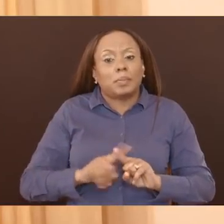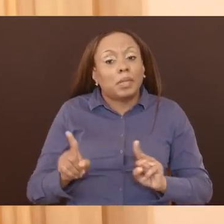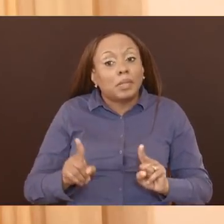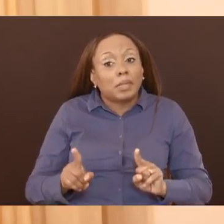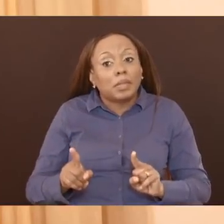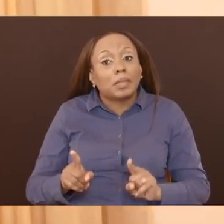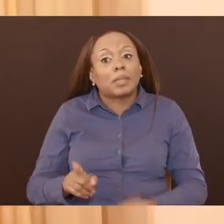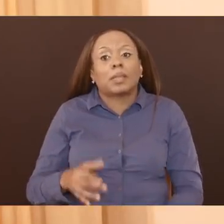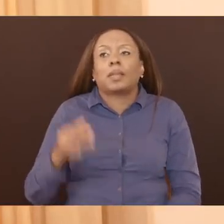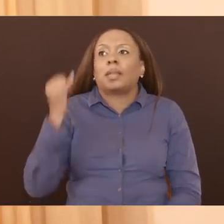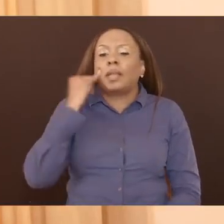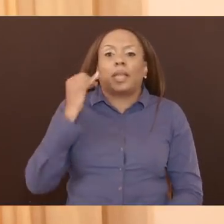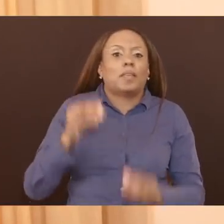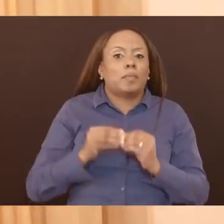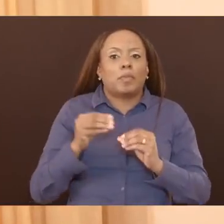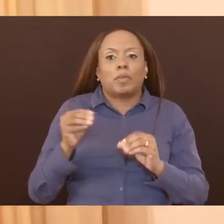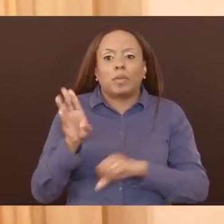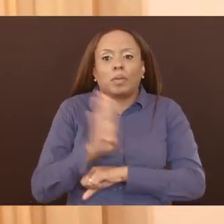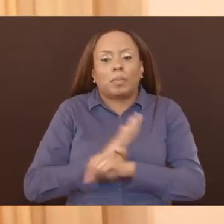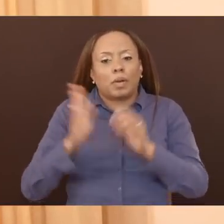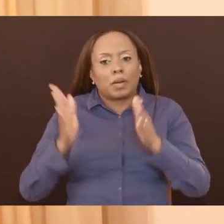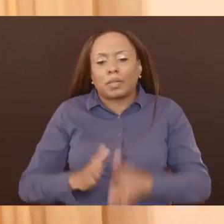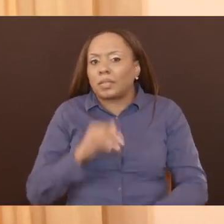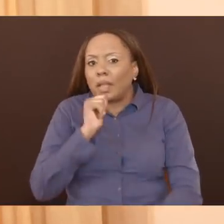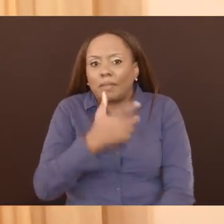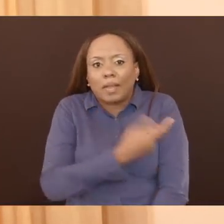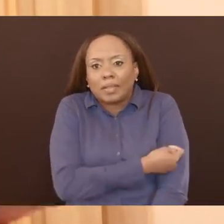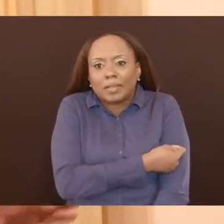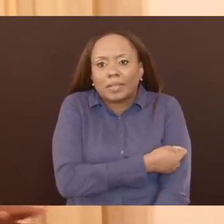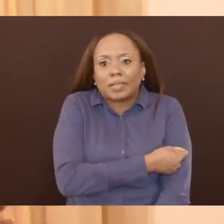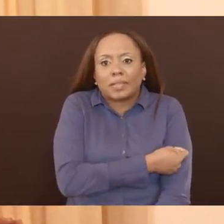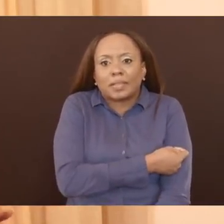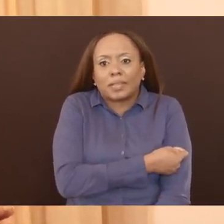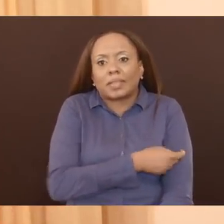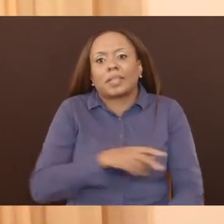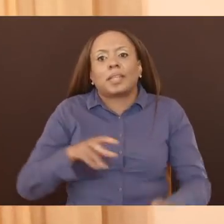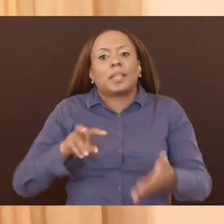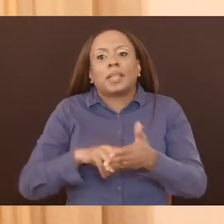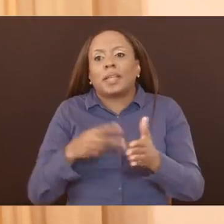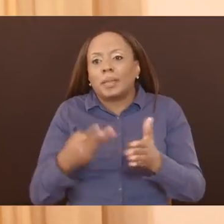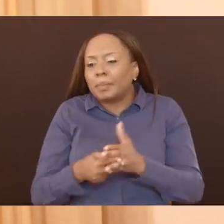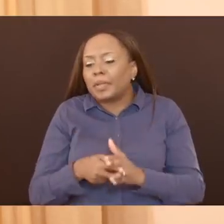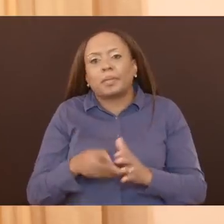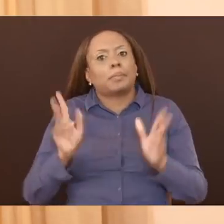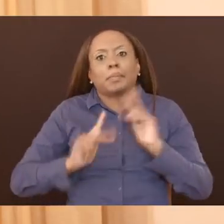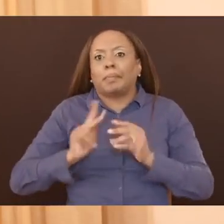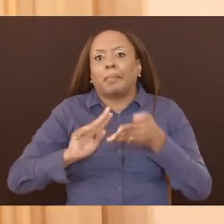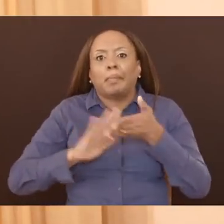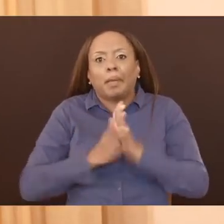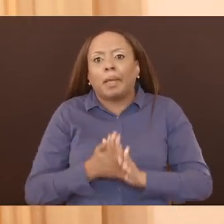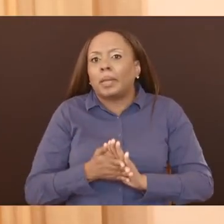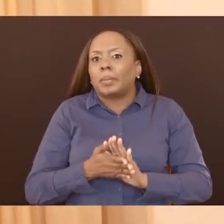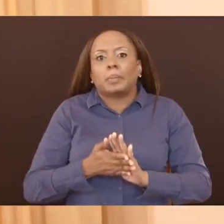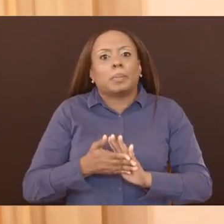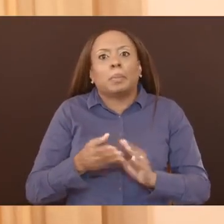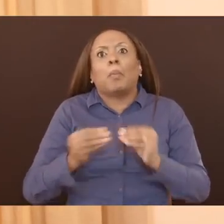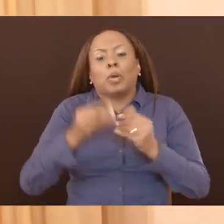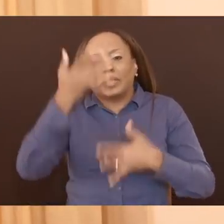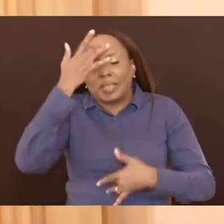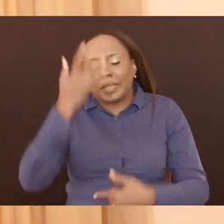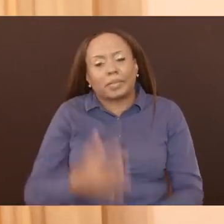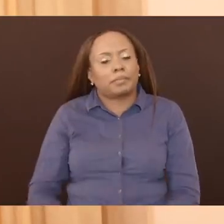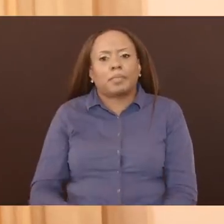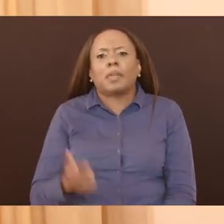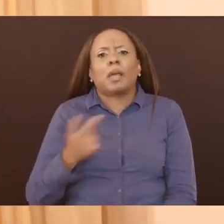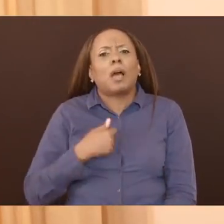compromised if more Bajans don't choose to get vaccinated. I'm talking straight. If we don't choose